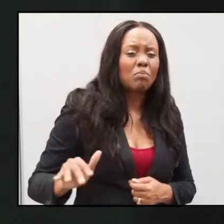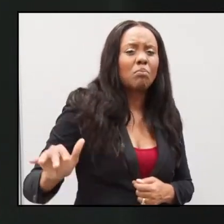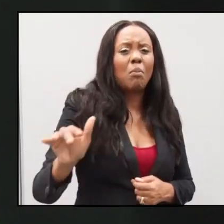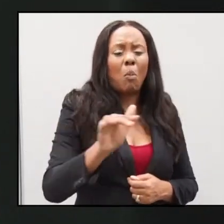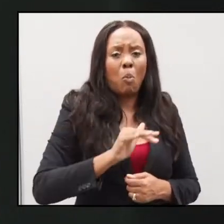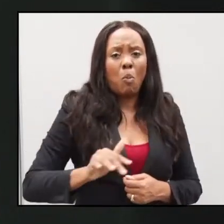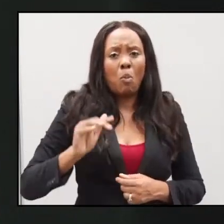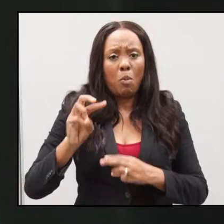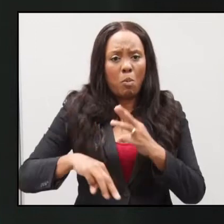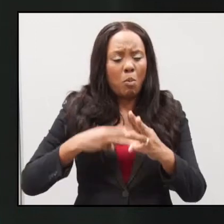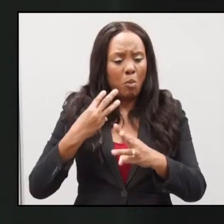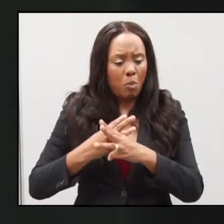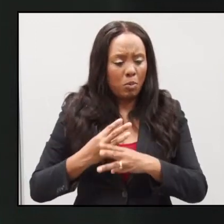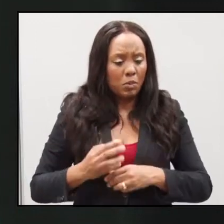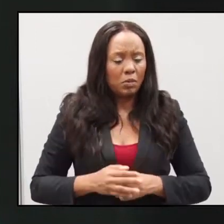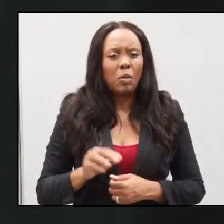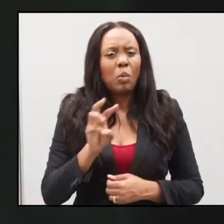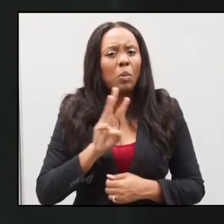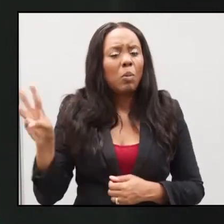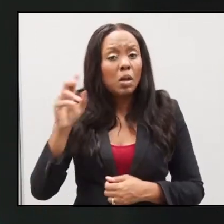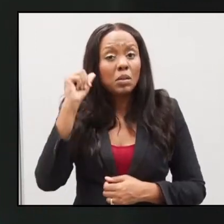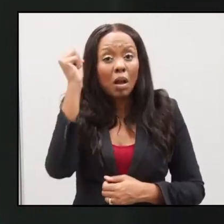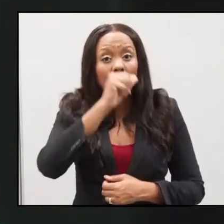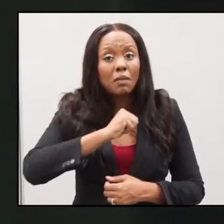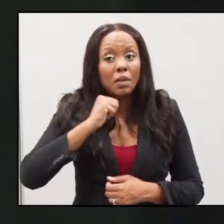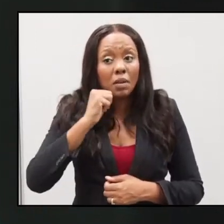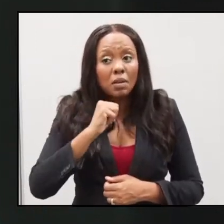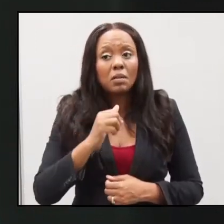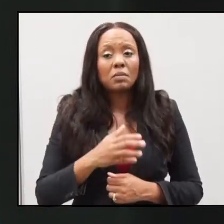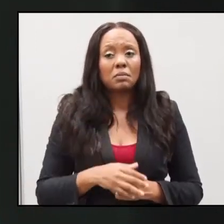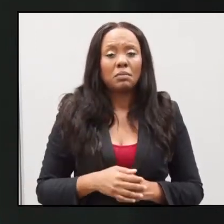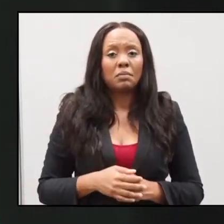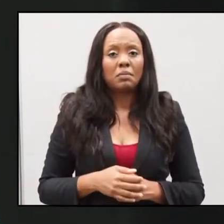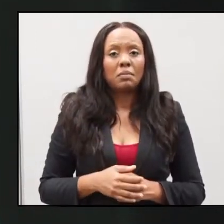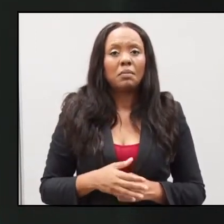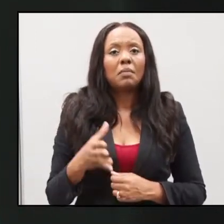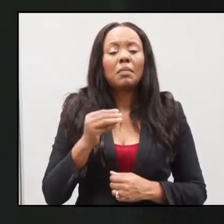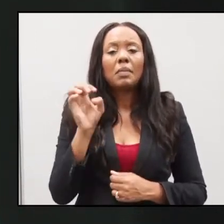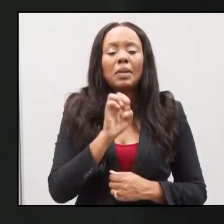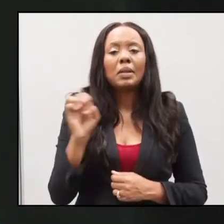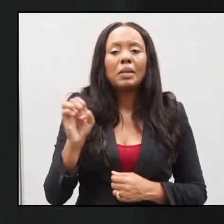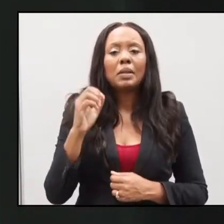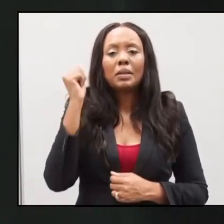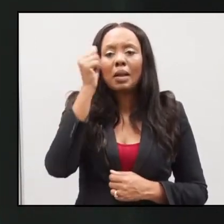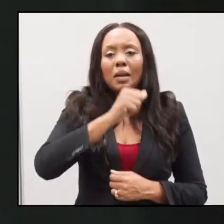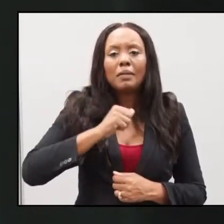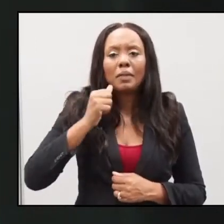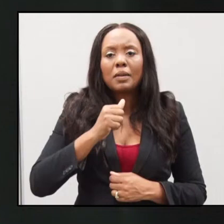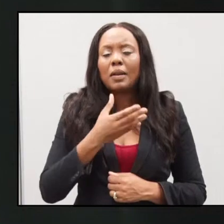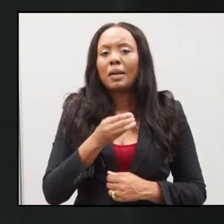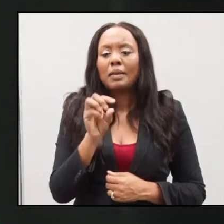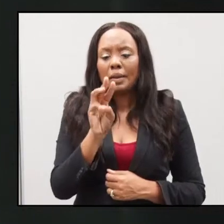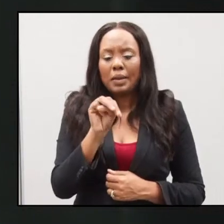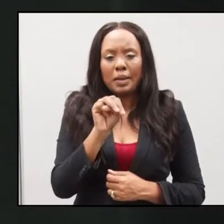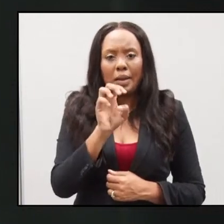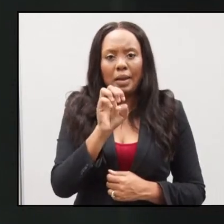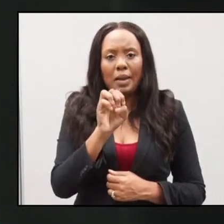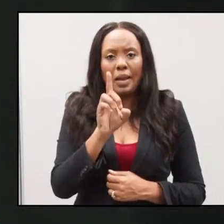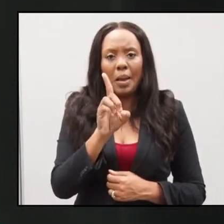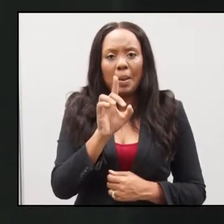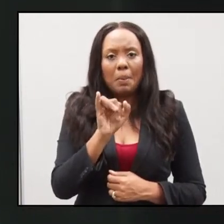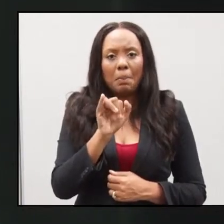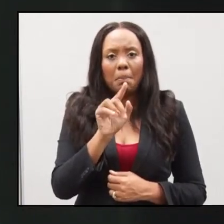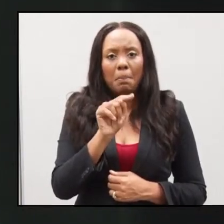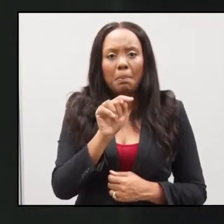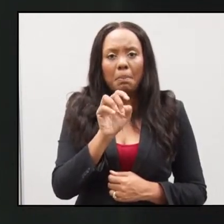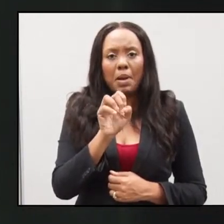of West Africa and the great civilizations of East Africa and the Mediterranean, that speak